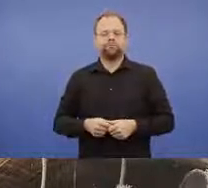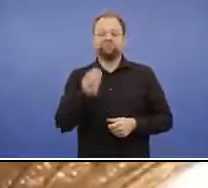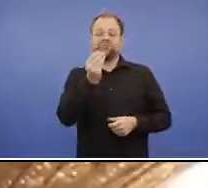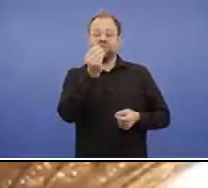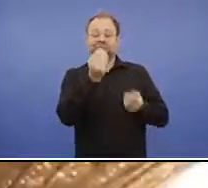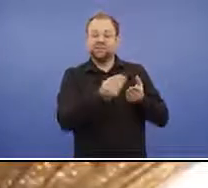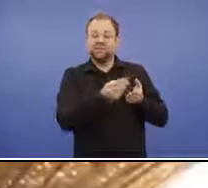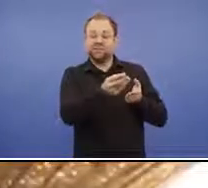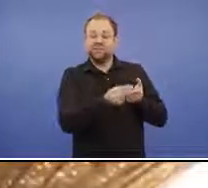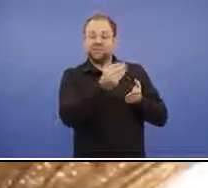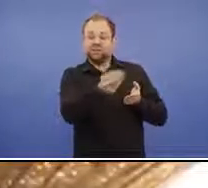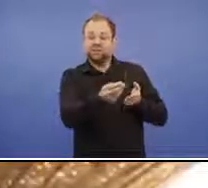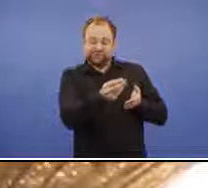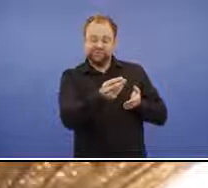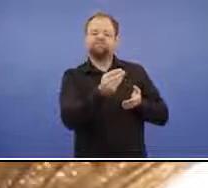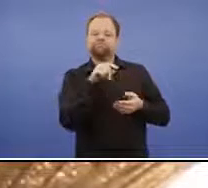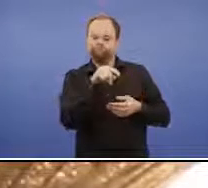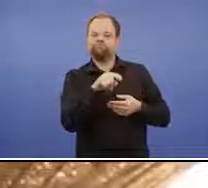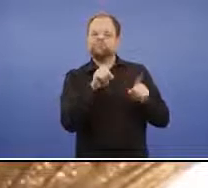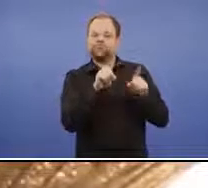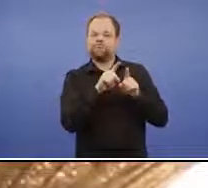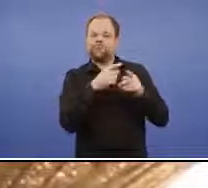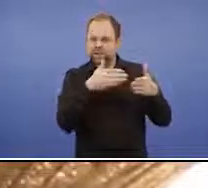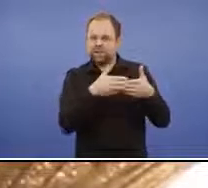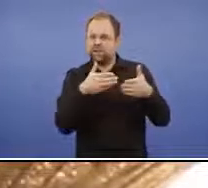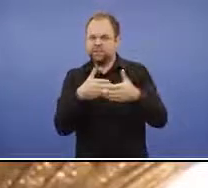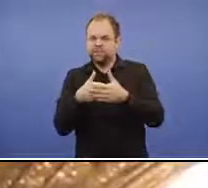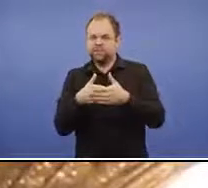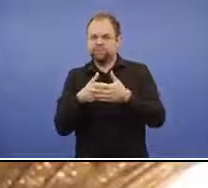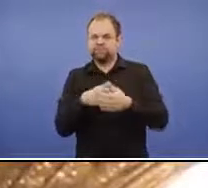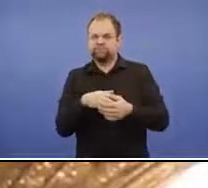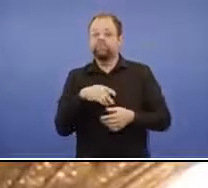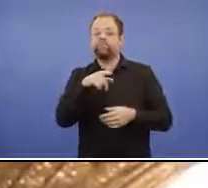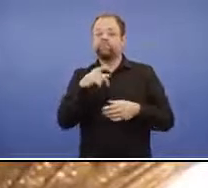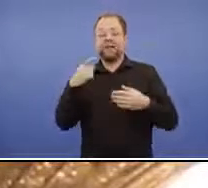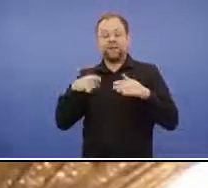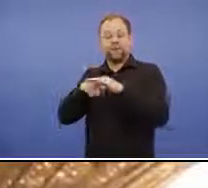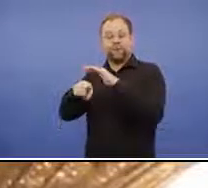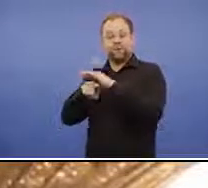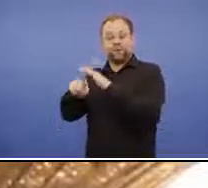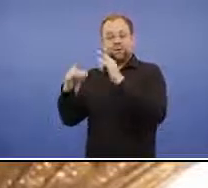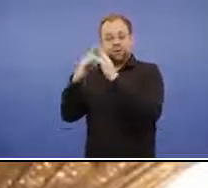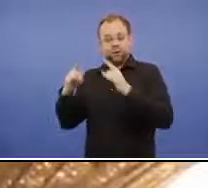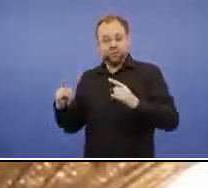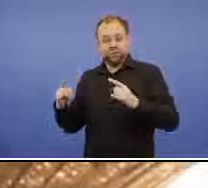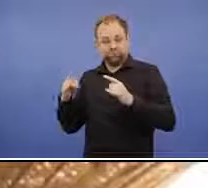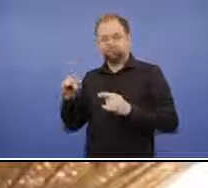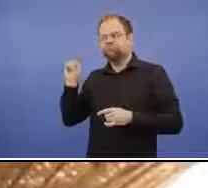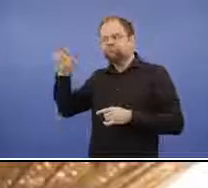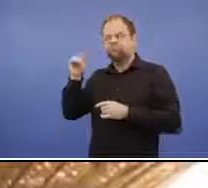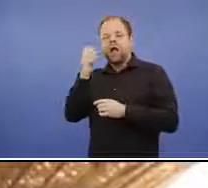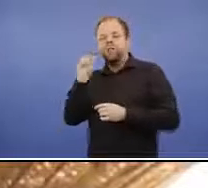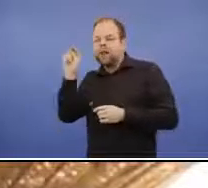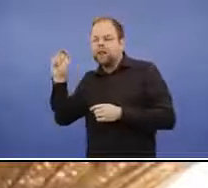not enough to cover basic needs, especially for persons with disability who have extra cost of disability,